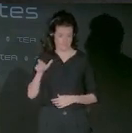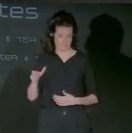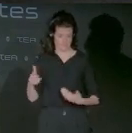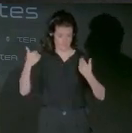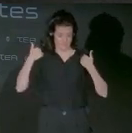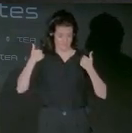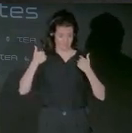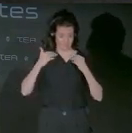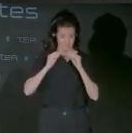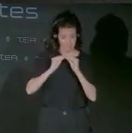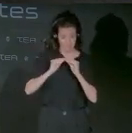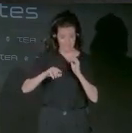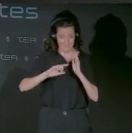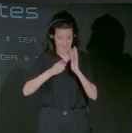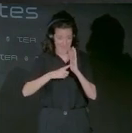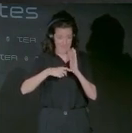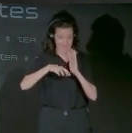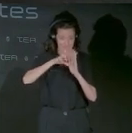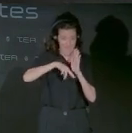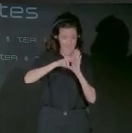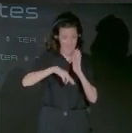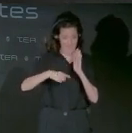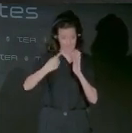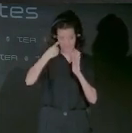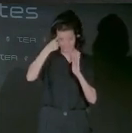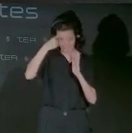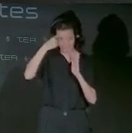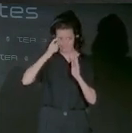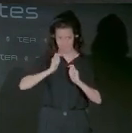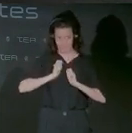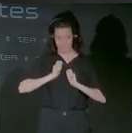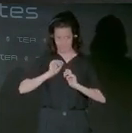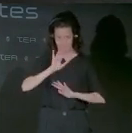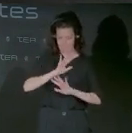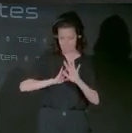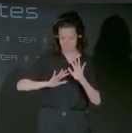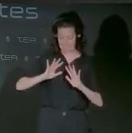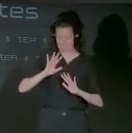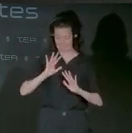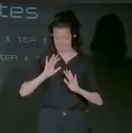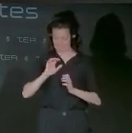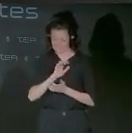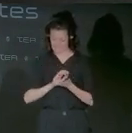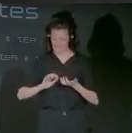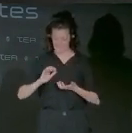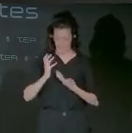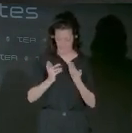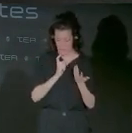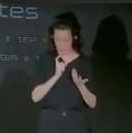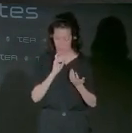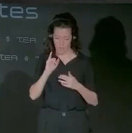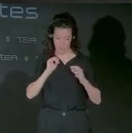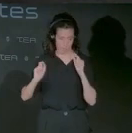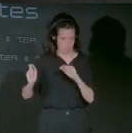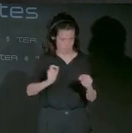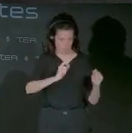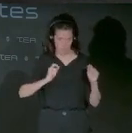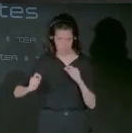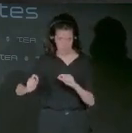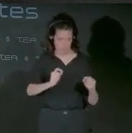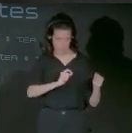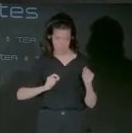these discussions around virtual, around legal aspects, etc. It's going to be with us for some time. But at the